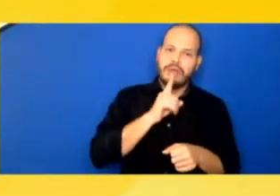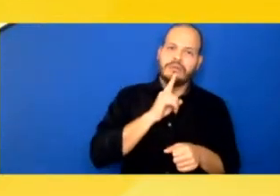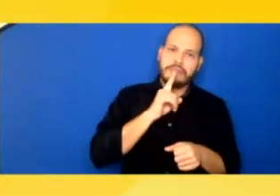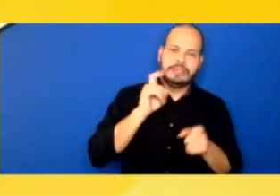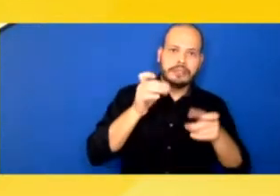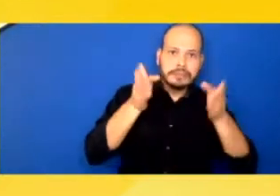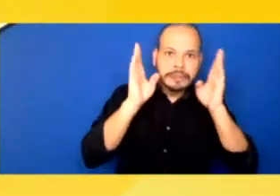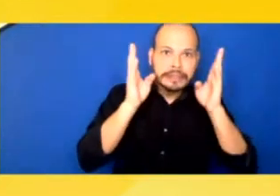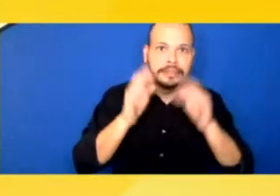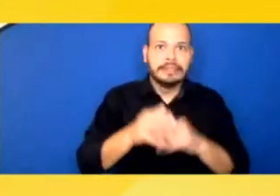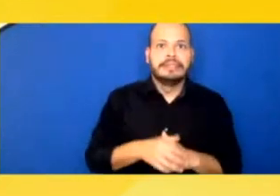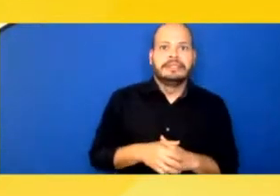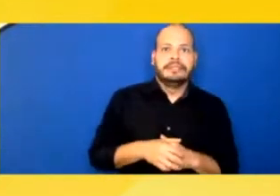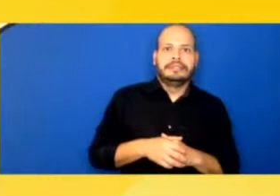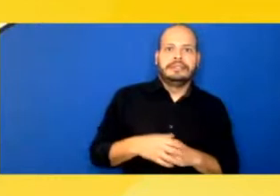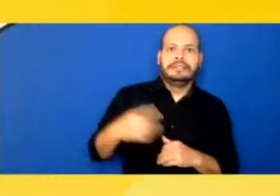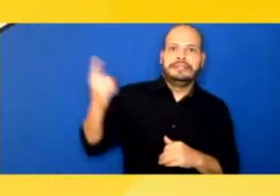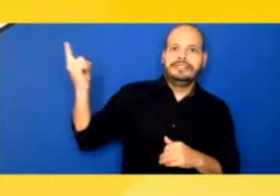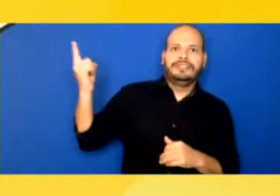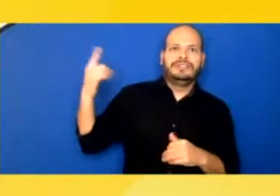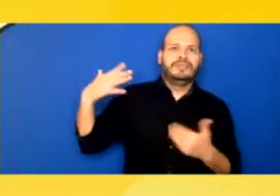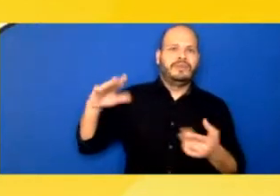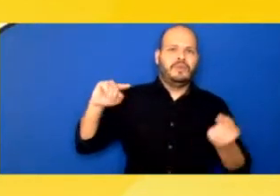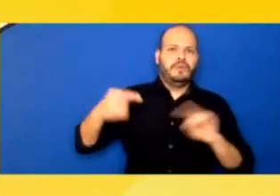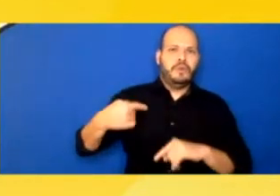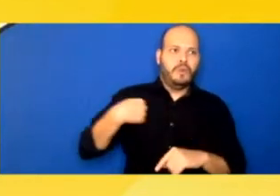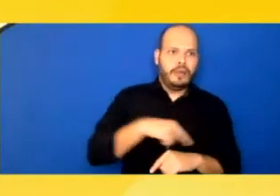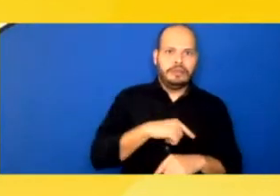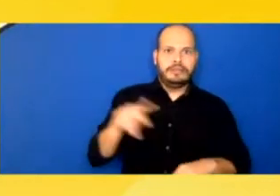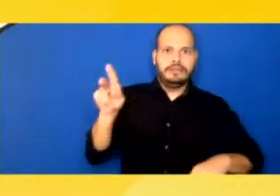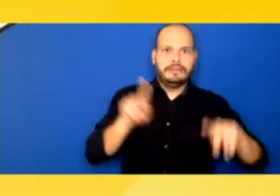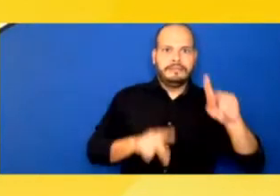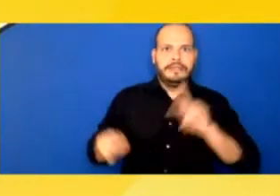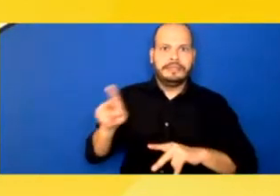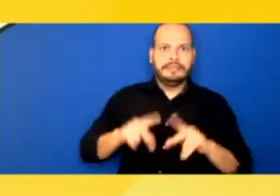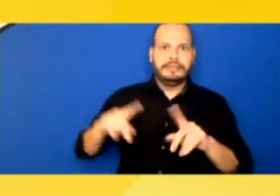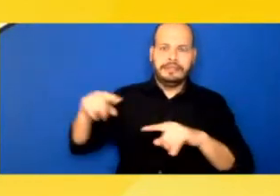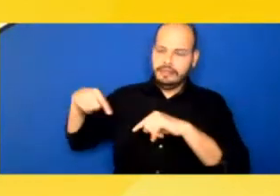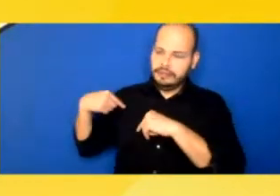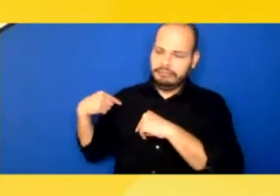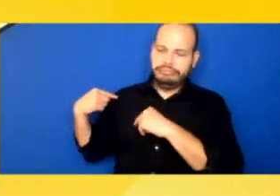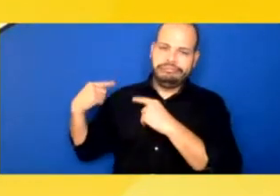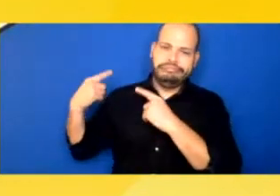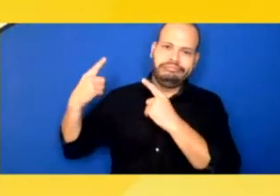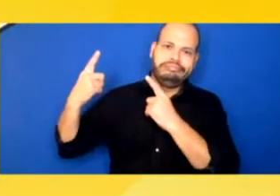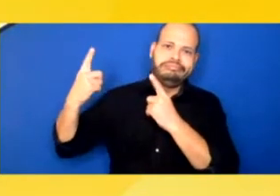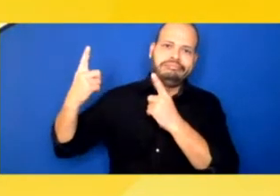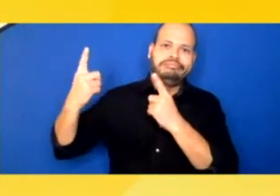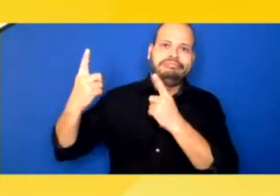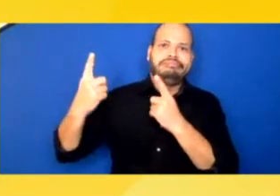we won't be silent anymore. We will rise up and we will vote.